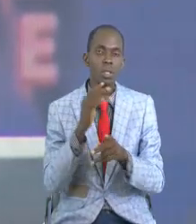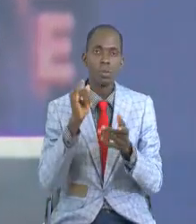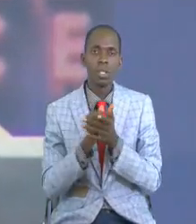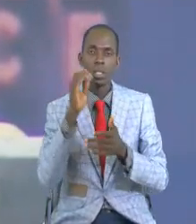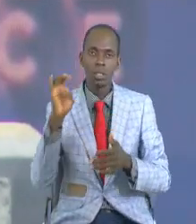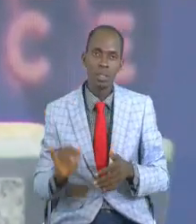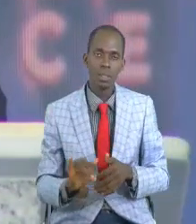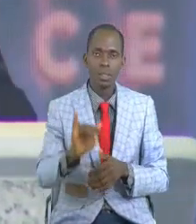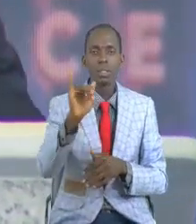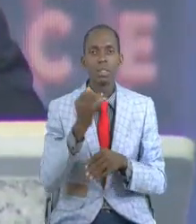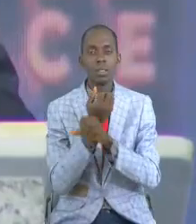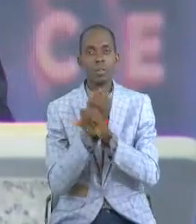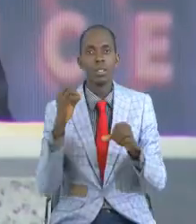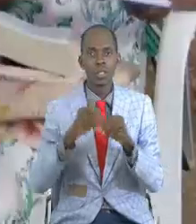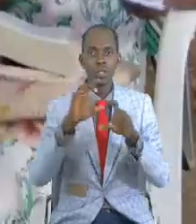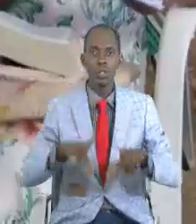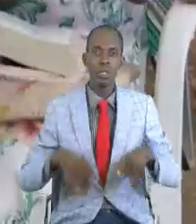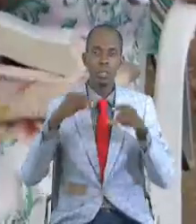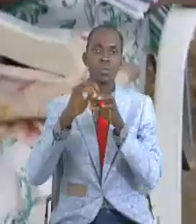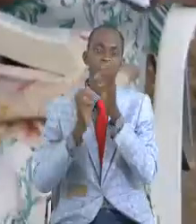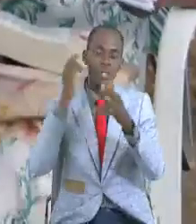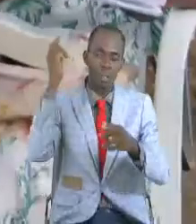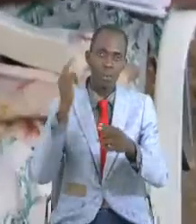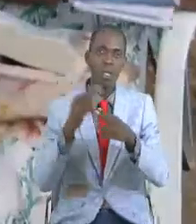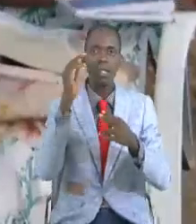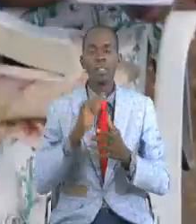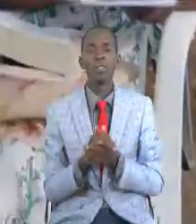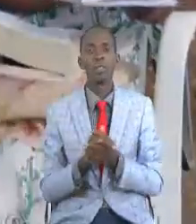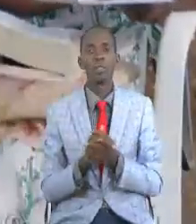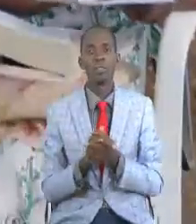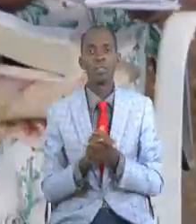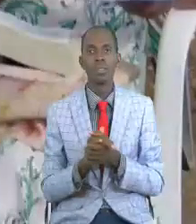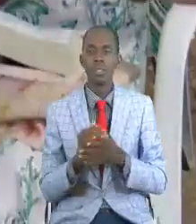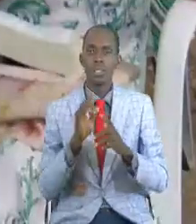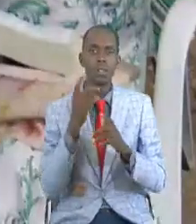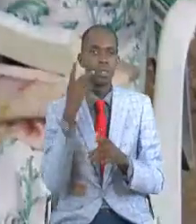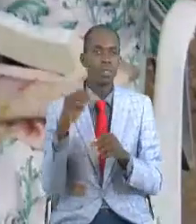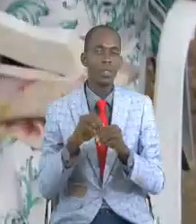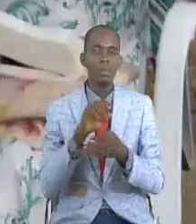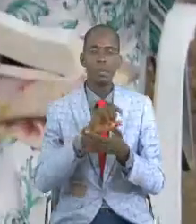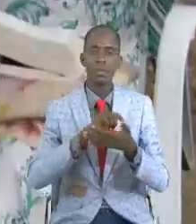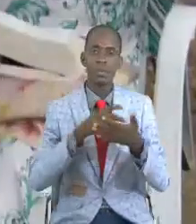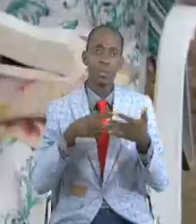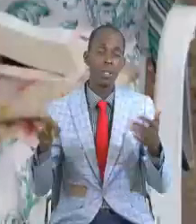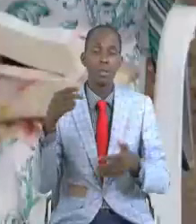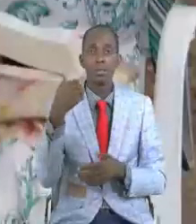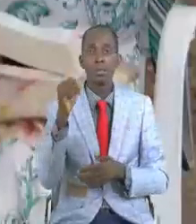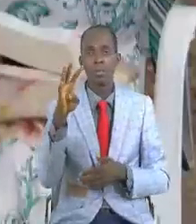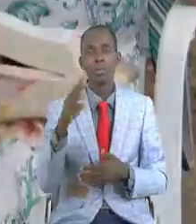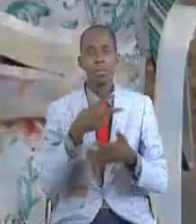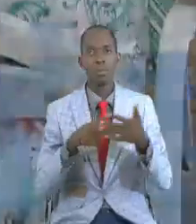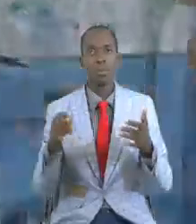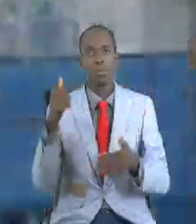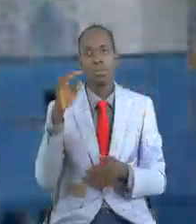redemption in your life in Jesus' name. Look at verse 14. In verse 14, it